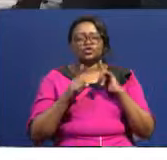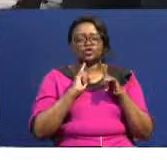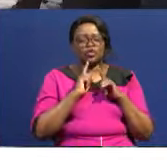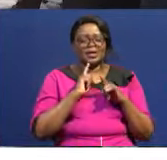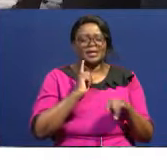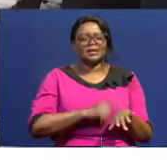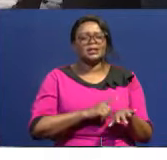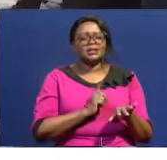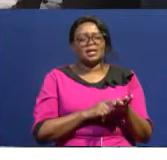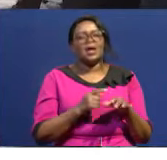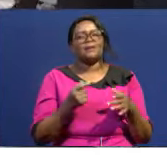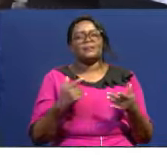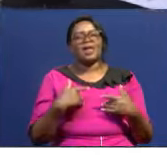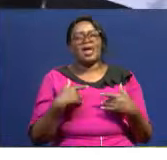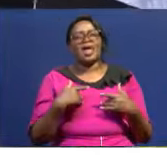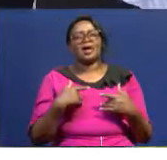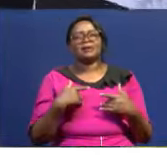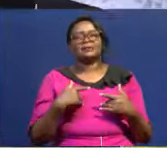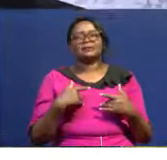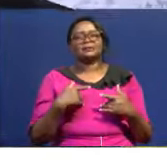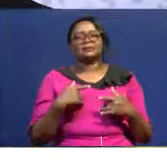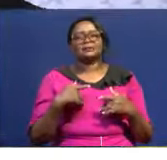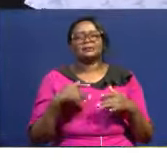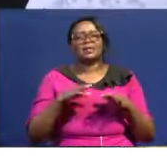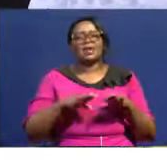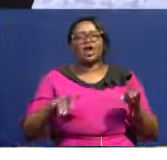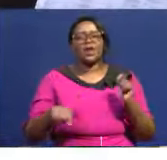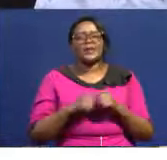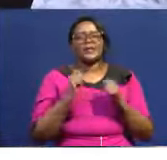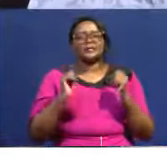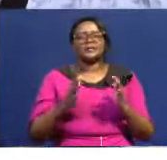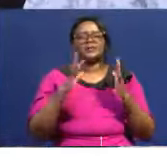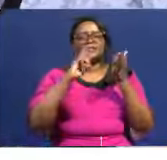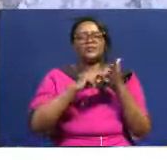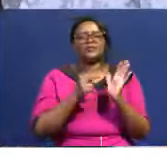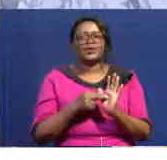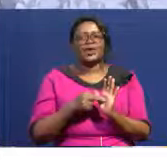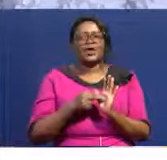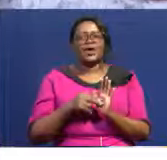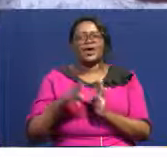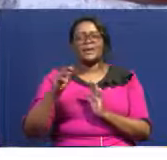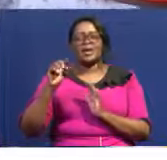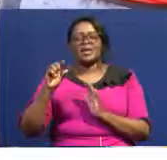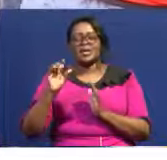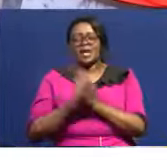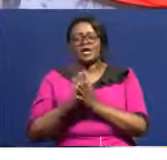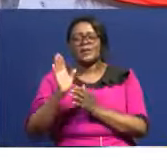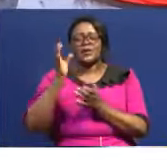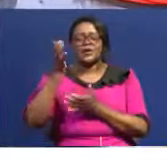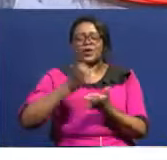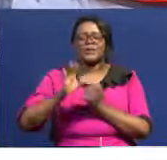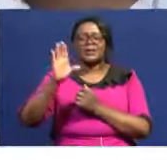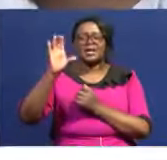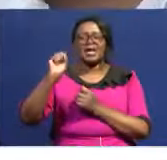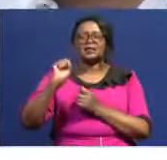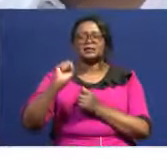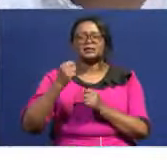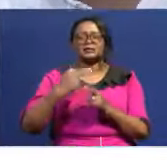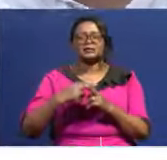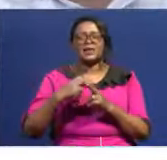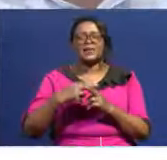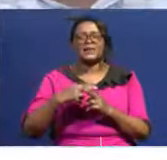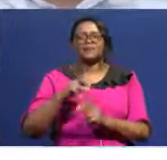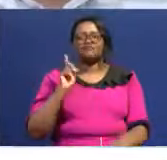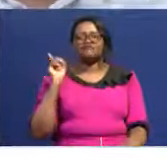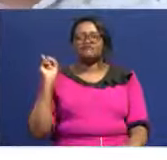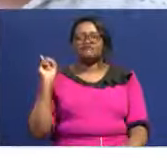Speaking during the groundbreaking ceremony of the project, Mining and Blue Economy Cabinet Secretary Ali Hassan